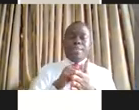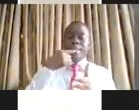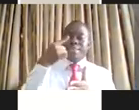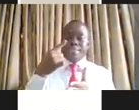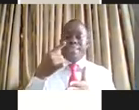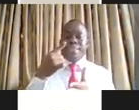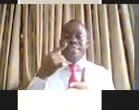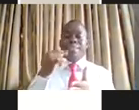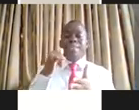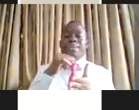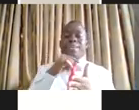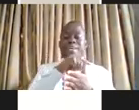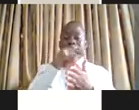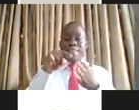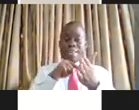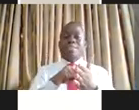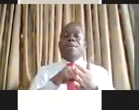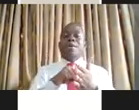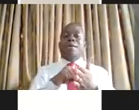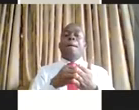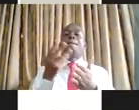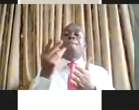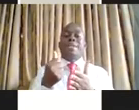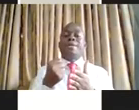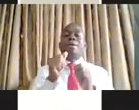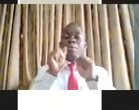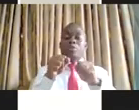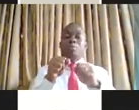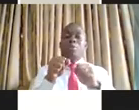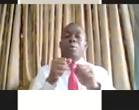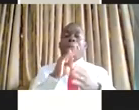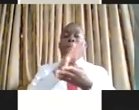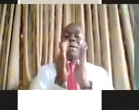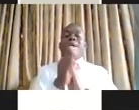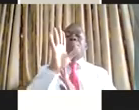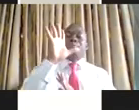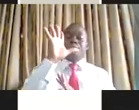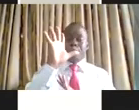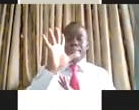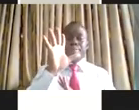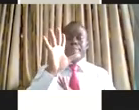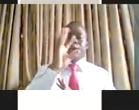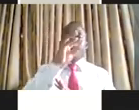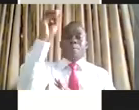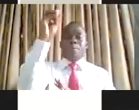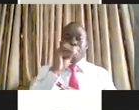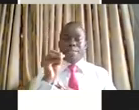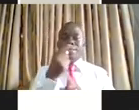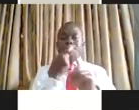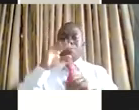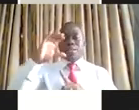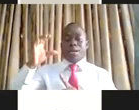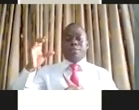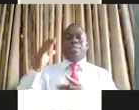are saying these funds will be a 5% from the county funds, and they go